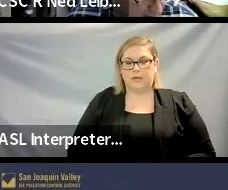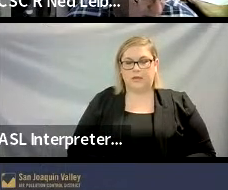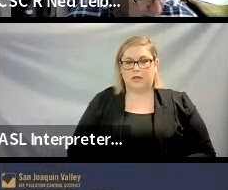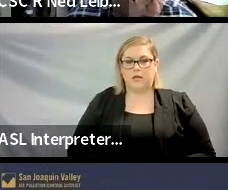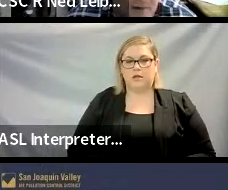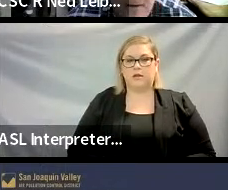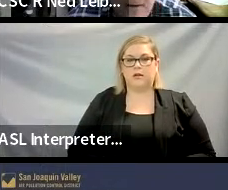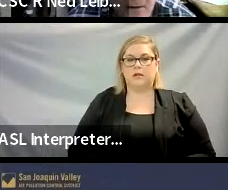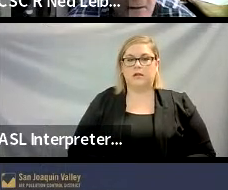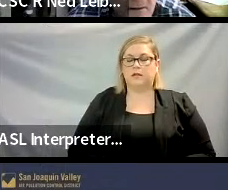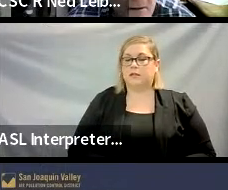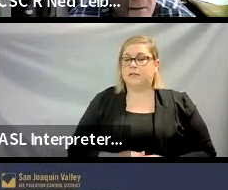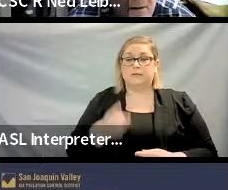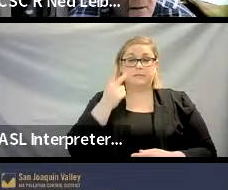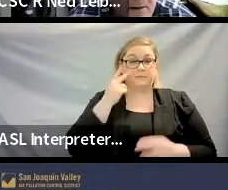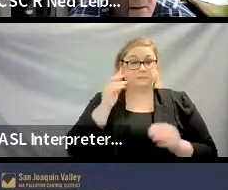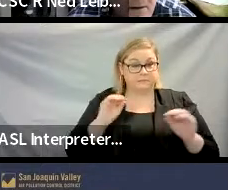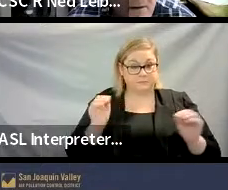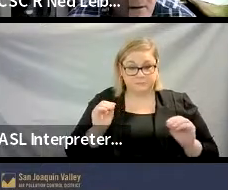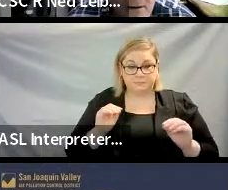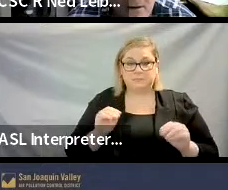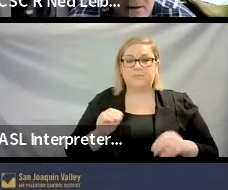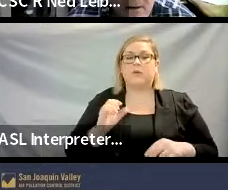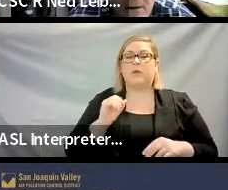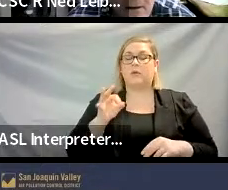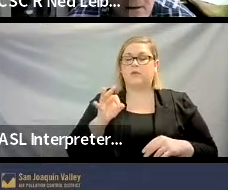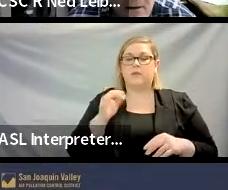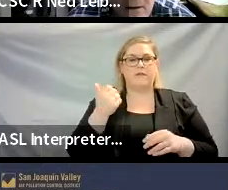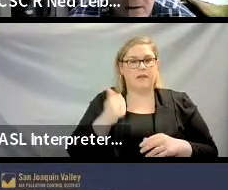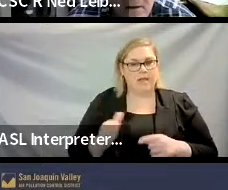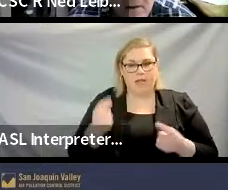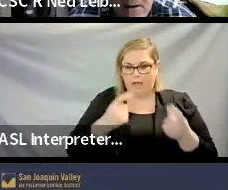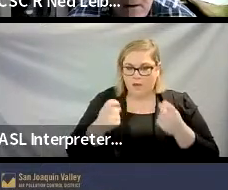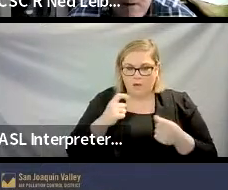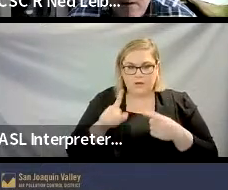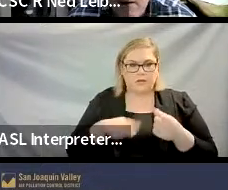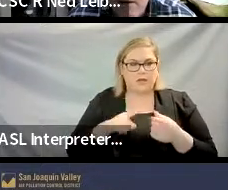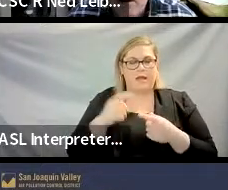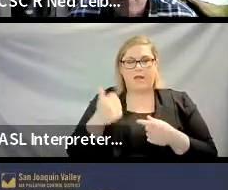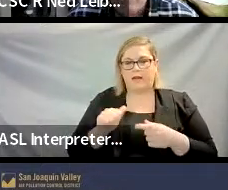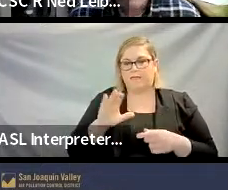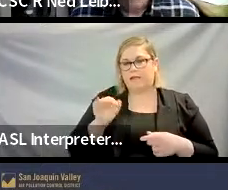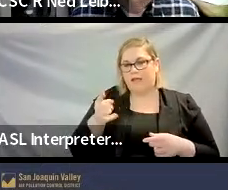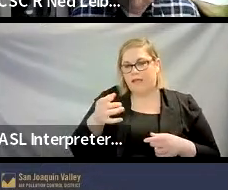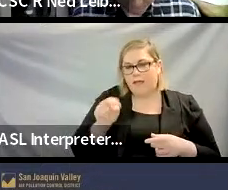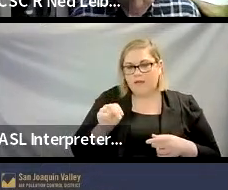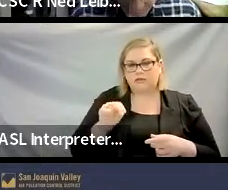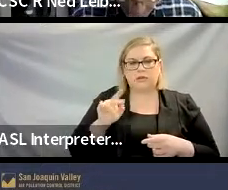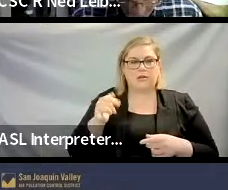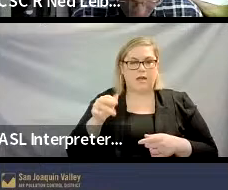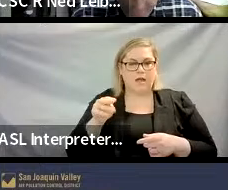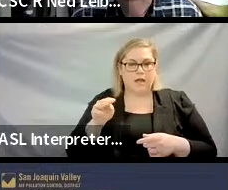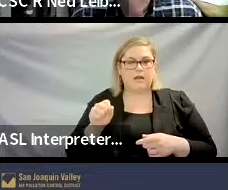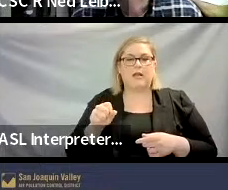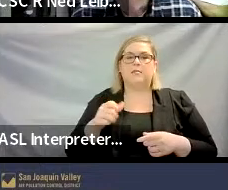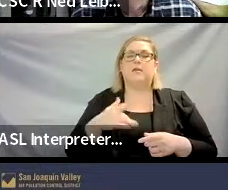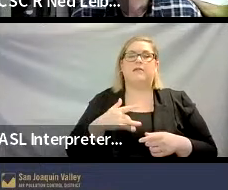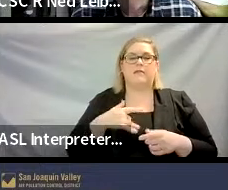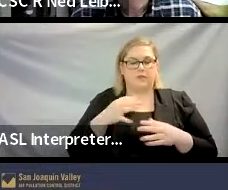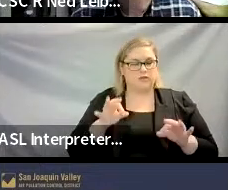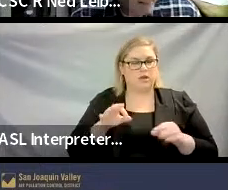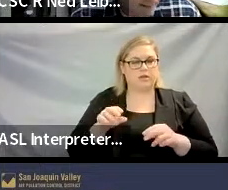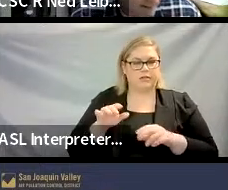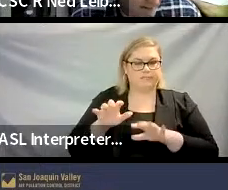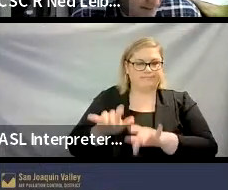All right, I don't see anything. If anyone has any questions throughout the meeting, though, about any of these action items, feel free to drop them in the chat. Thank